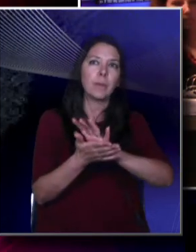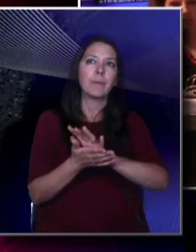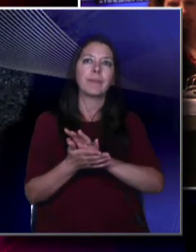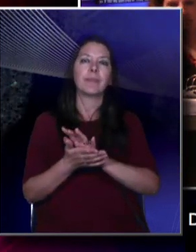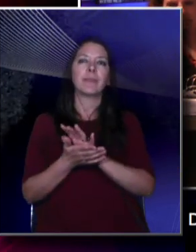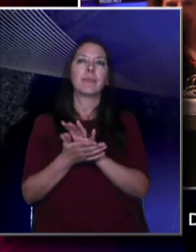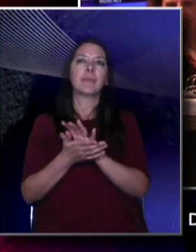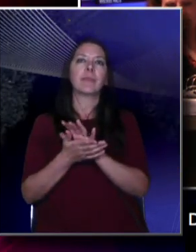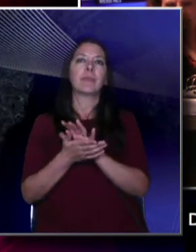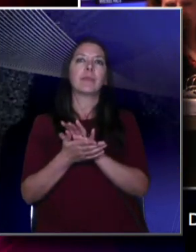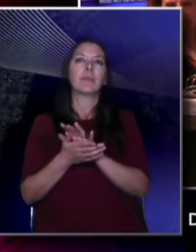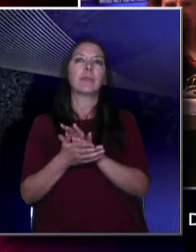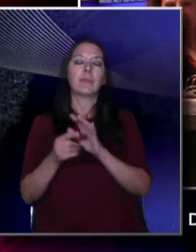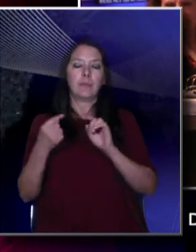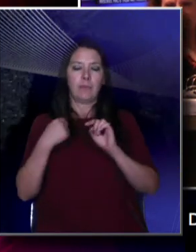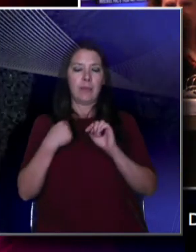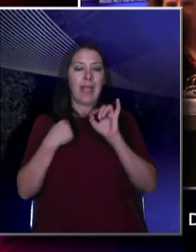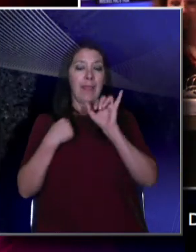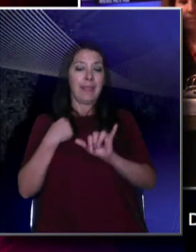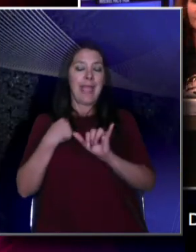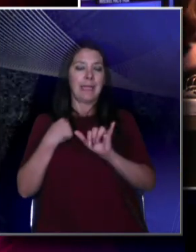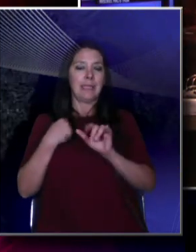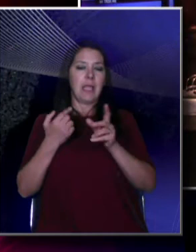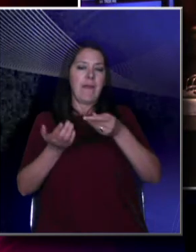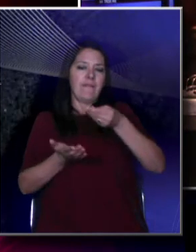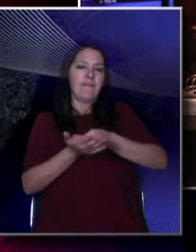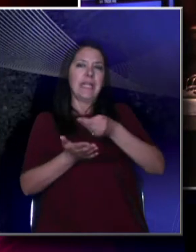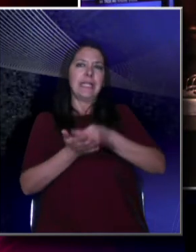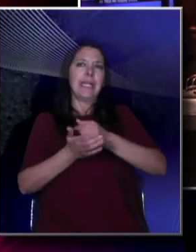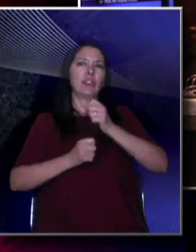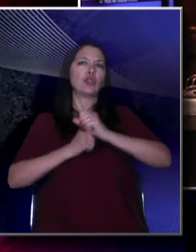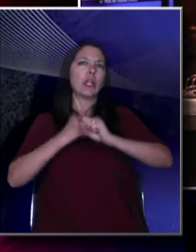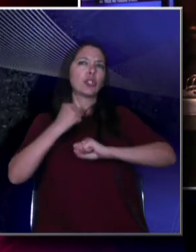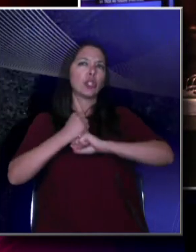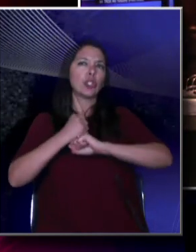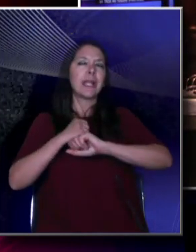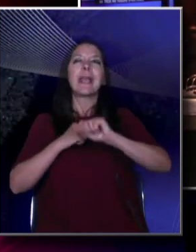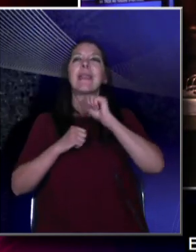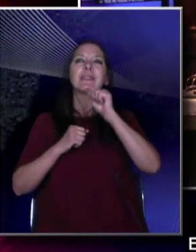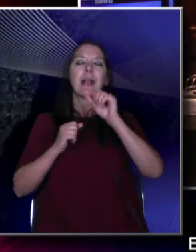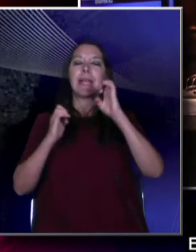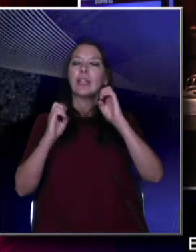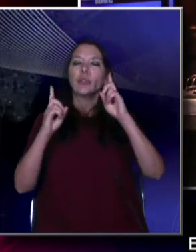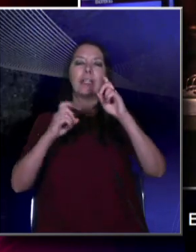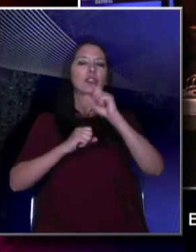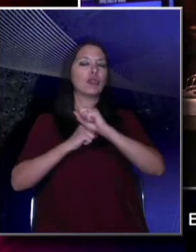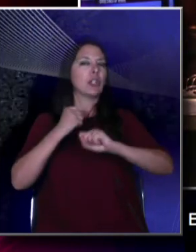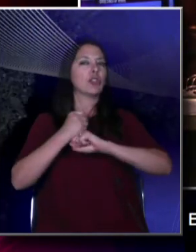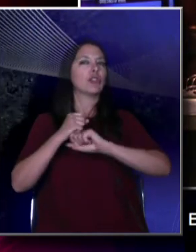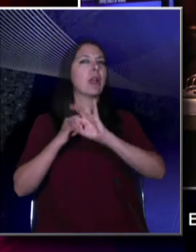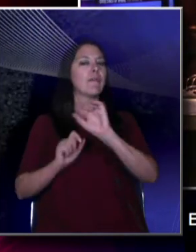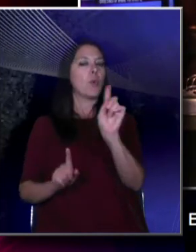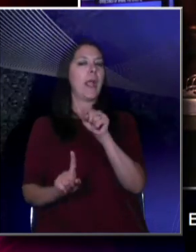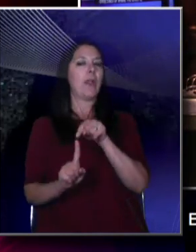funding structures, not educational structures of where the child is.